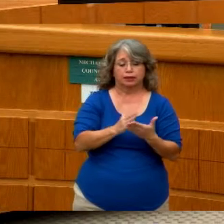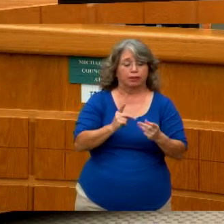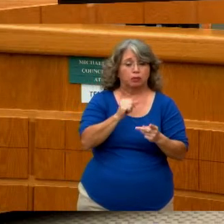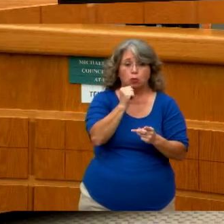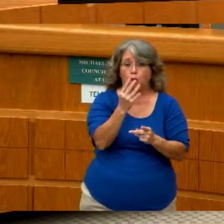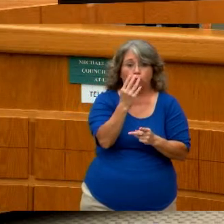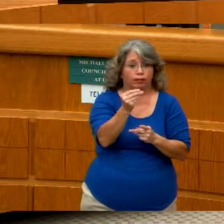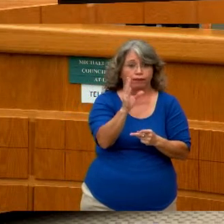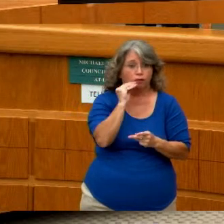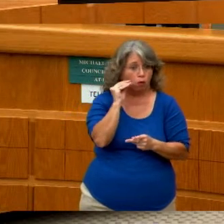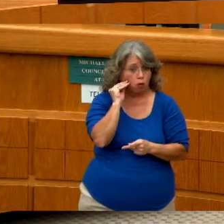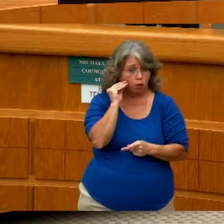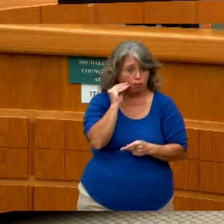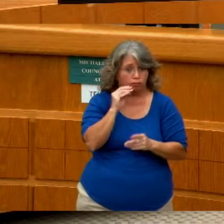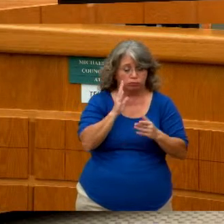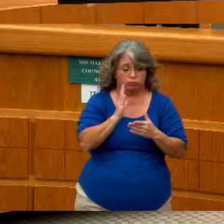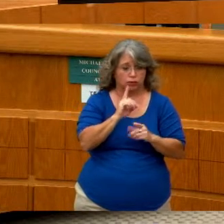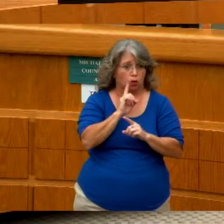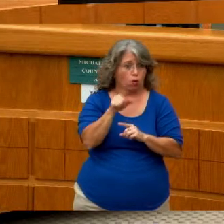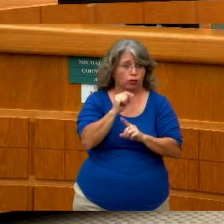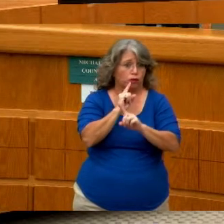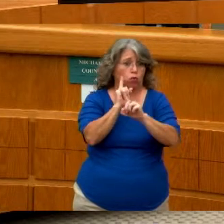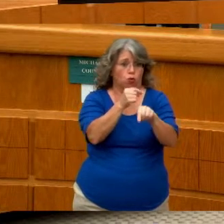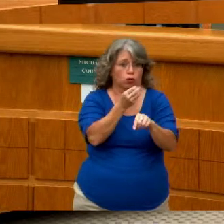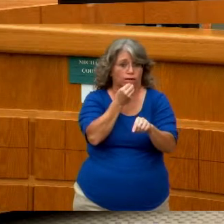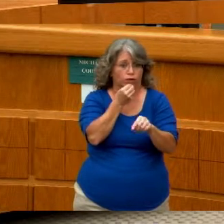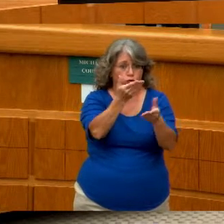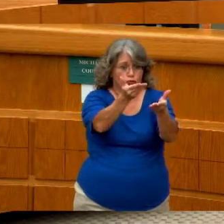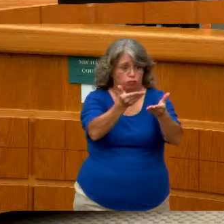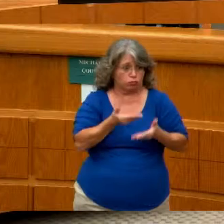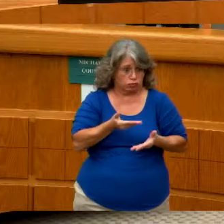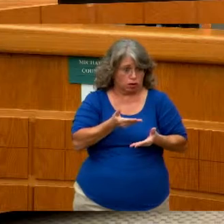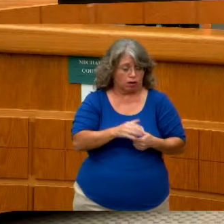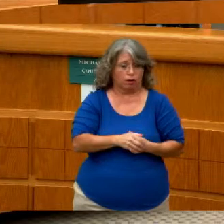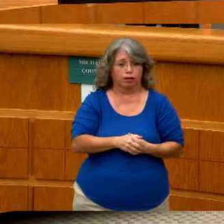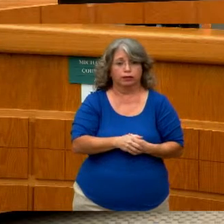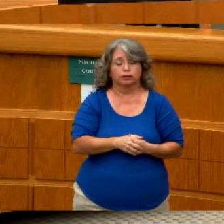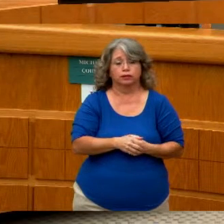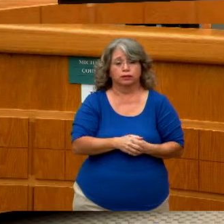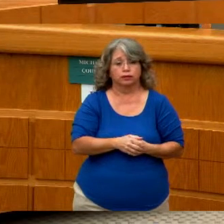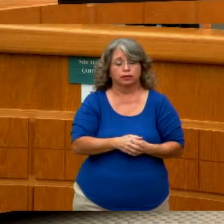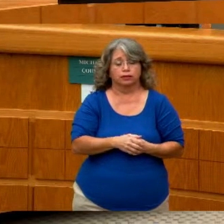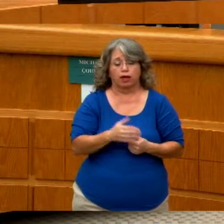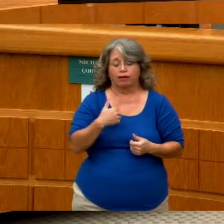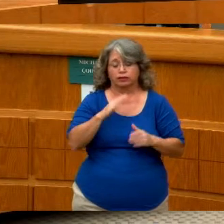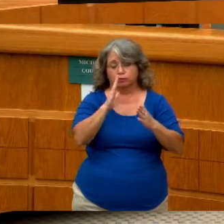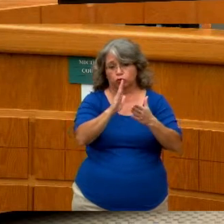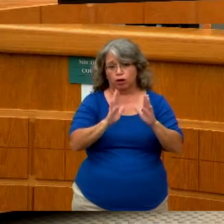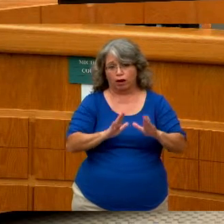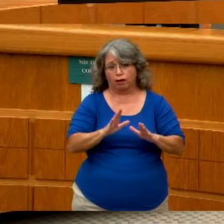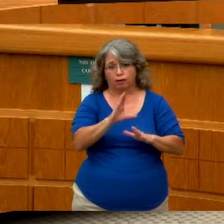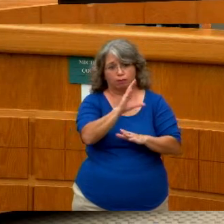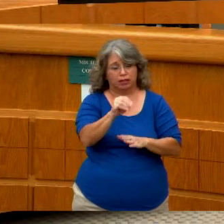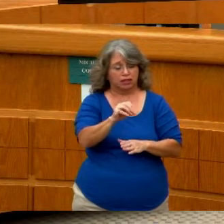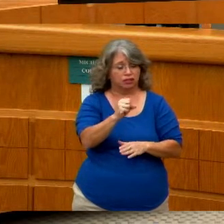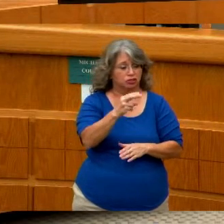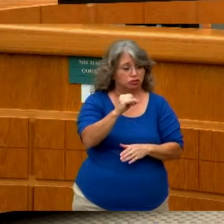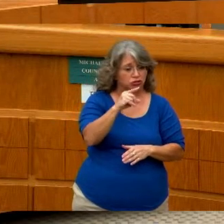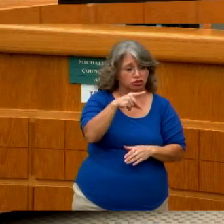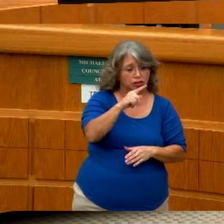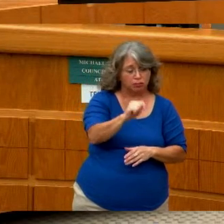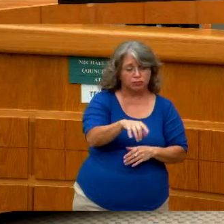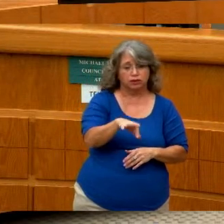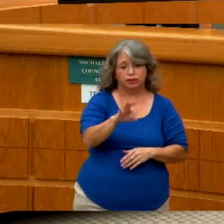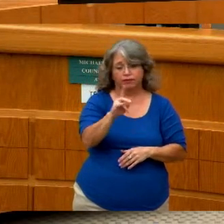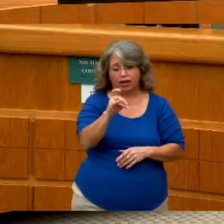People would not leave their homes. They just order in. We've got great companies now like Shipt and Favor, and